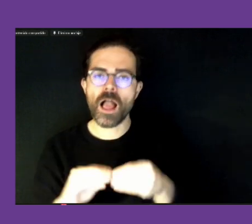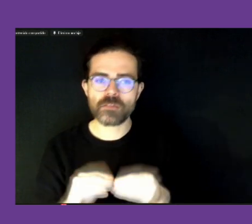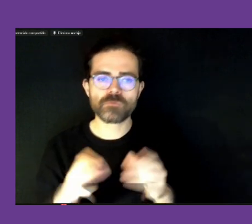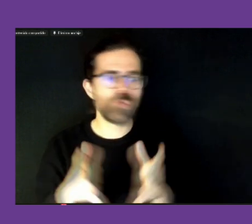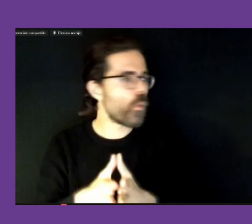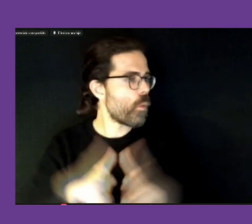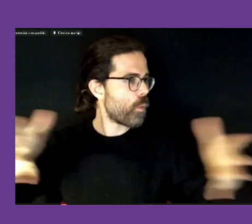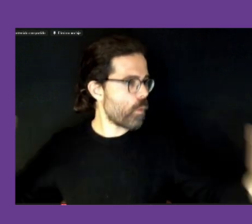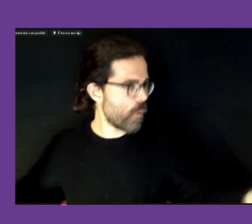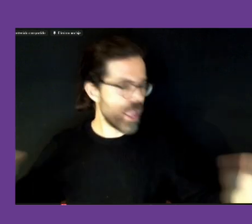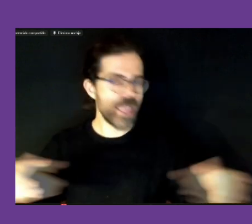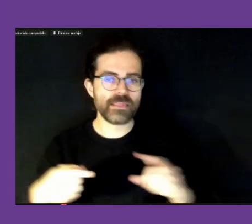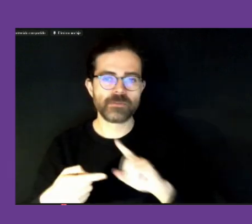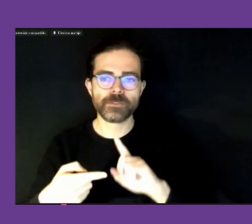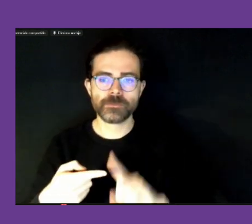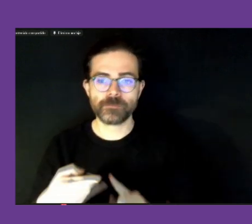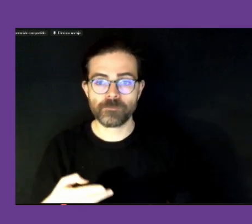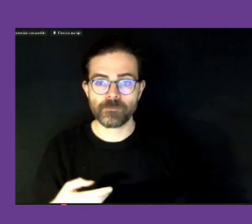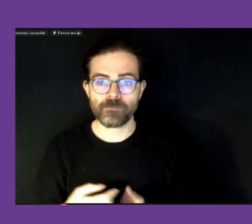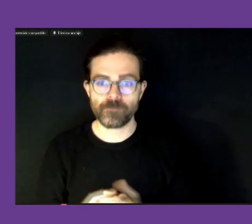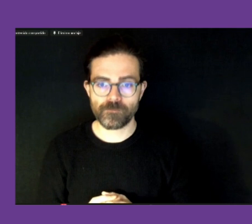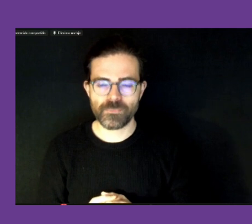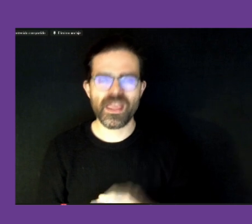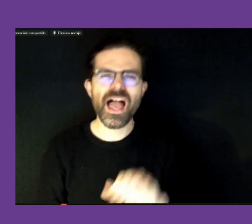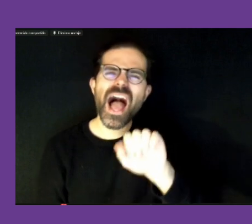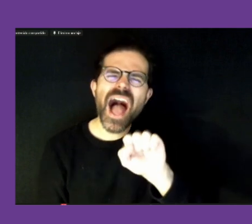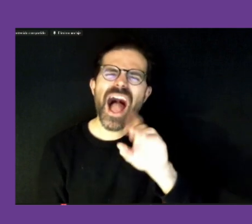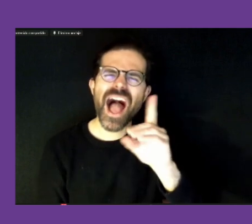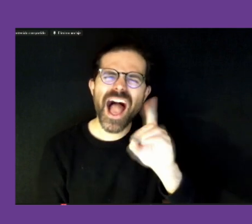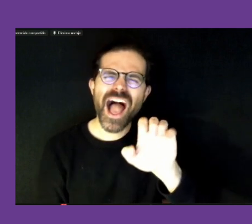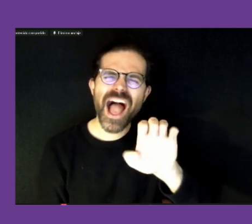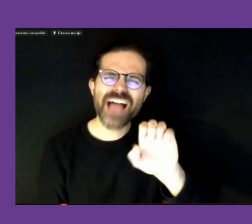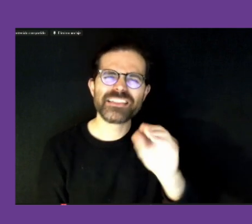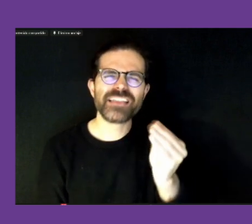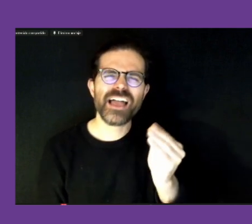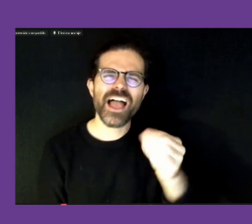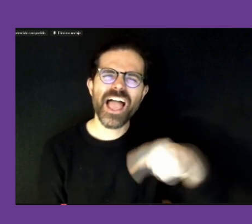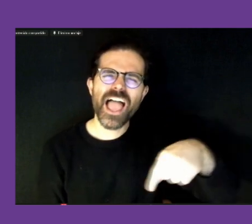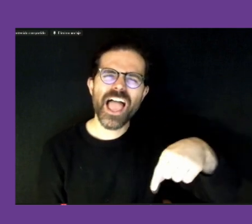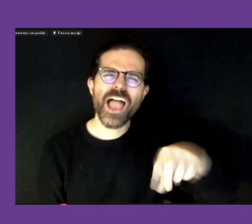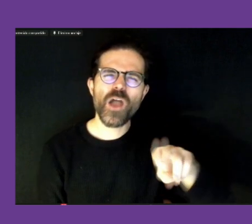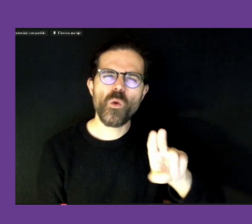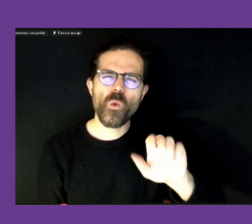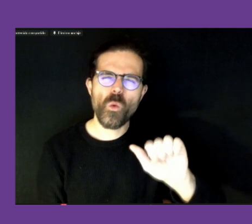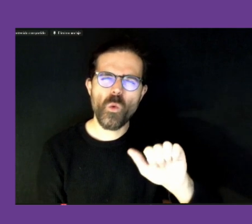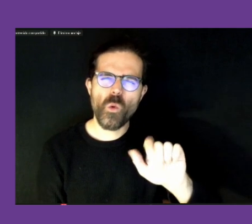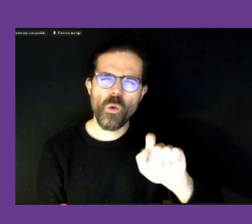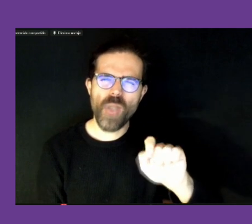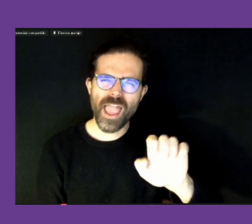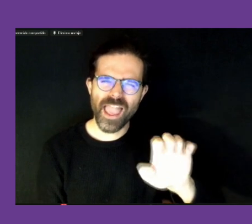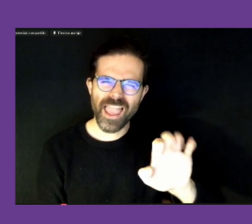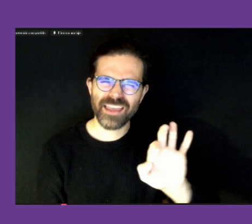door. So it always says adequate in those examples. And when we're talking about harmonized standard,